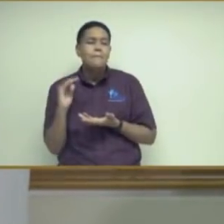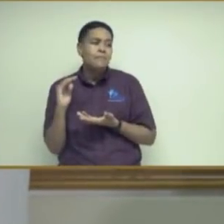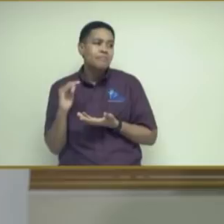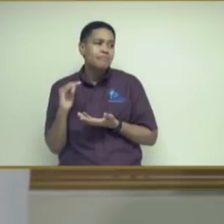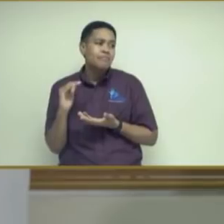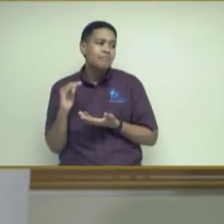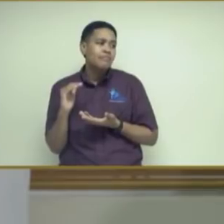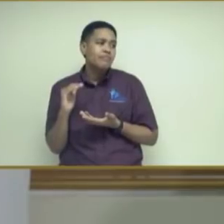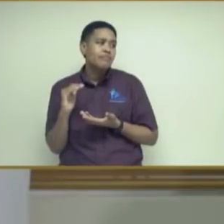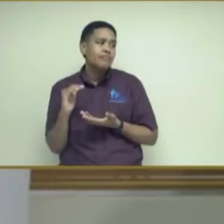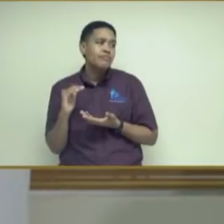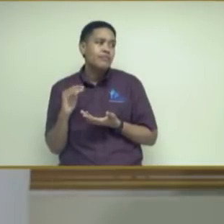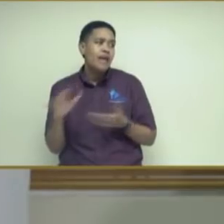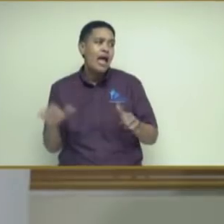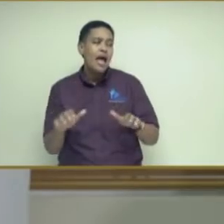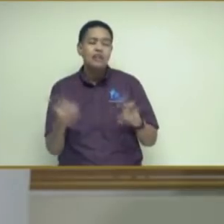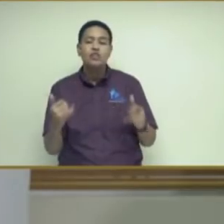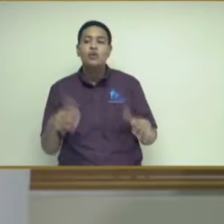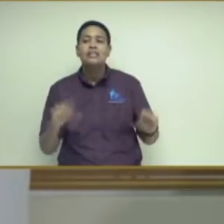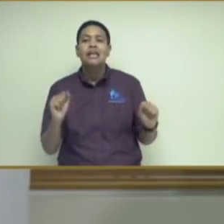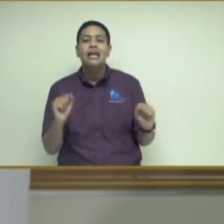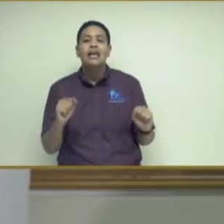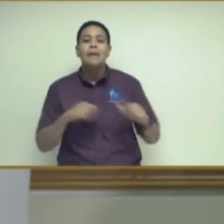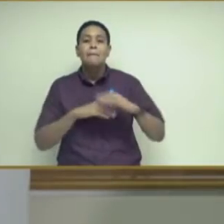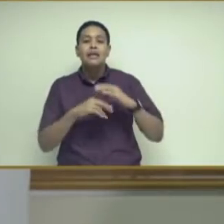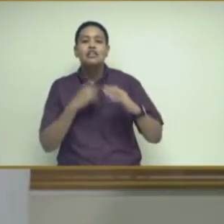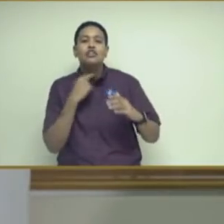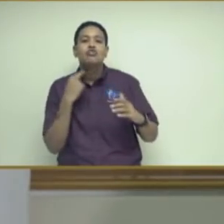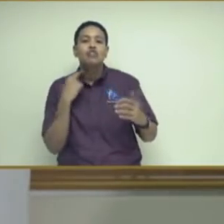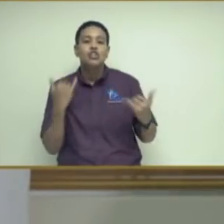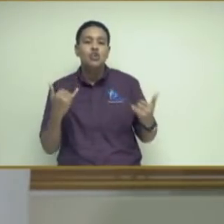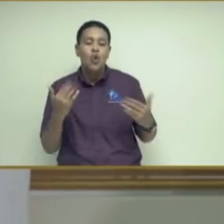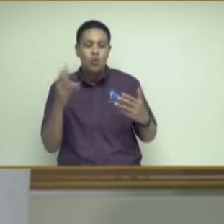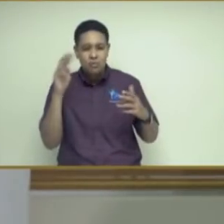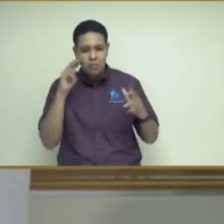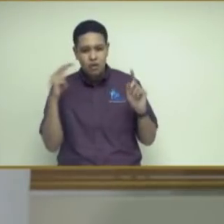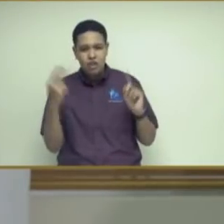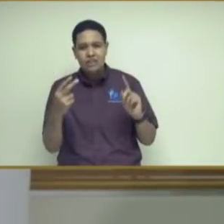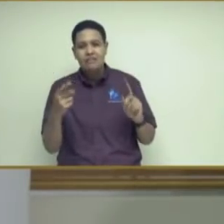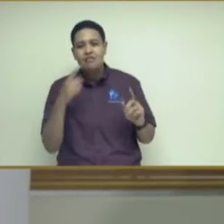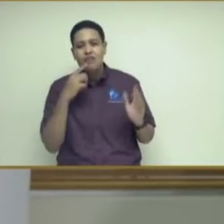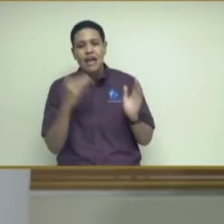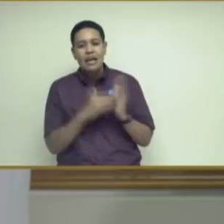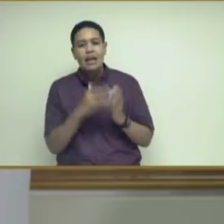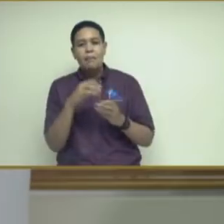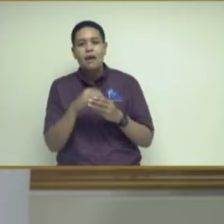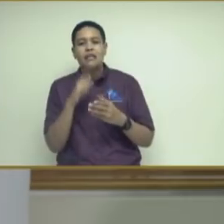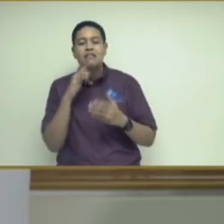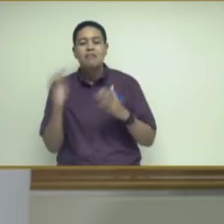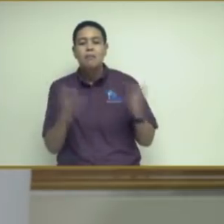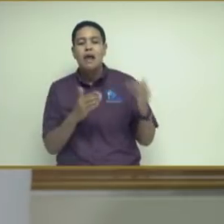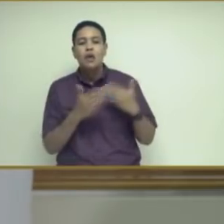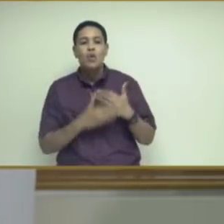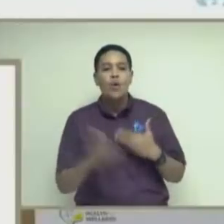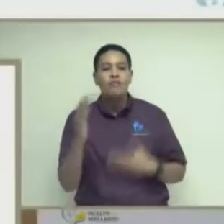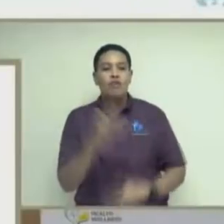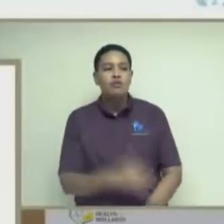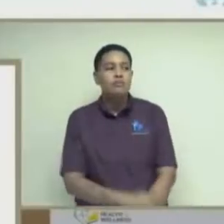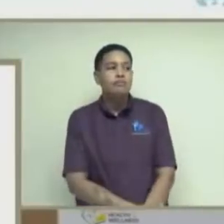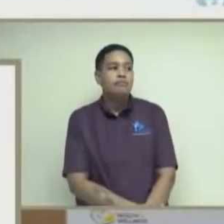the actions that are being taken based on the risks that are perceived. And this is, again, part of the plan going forward.